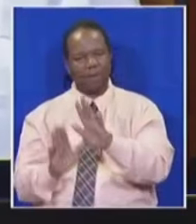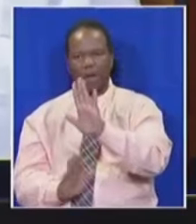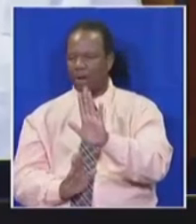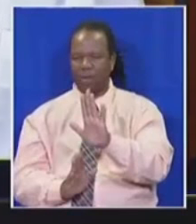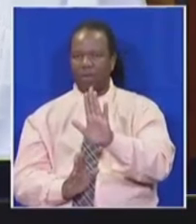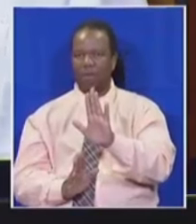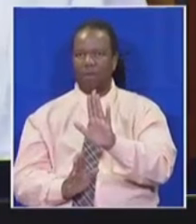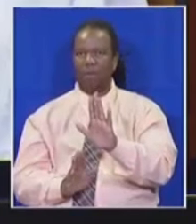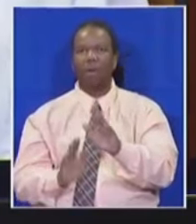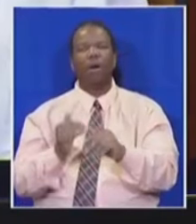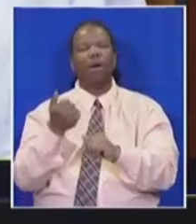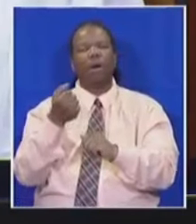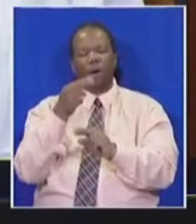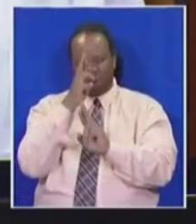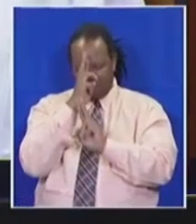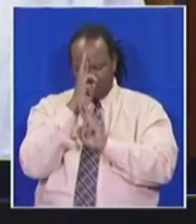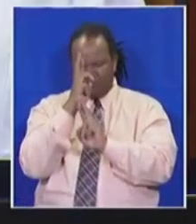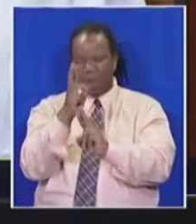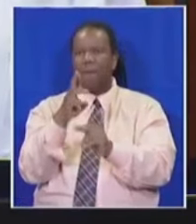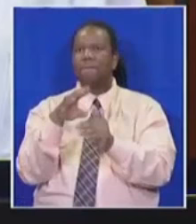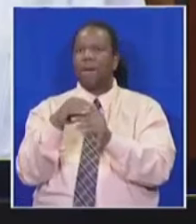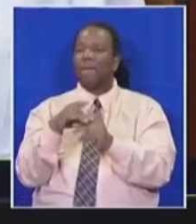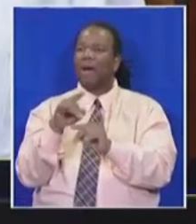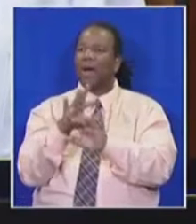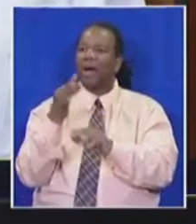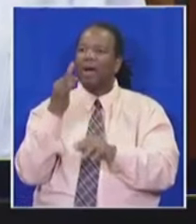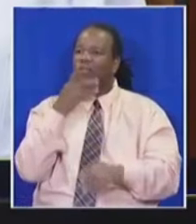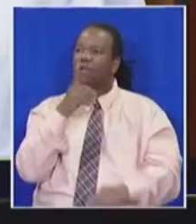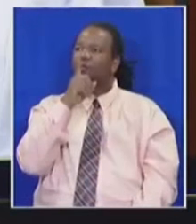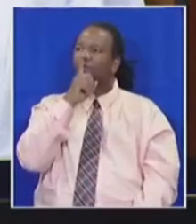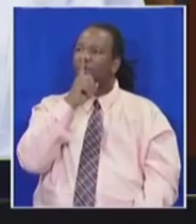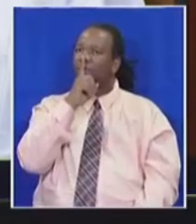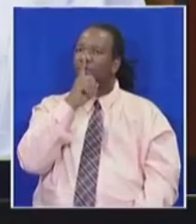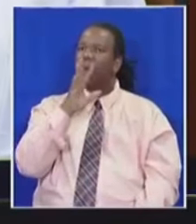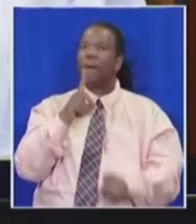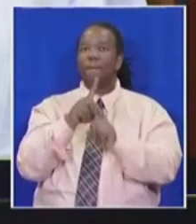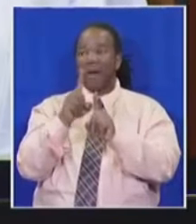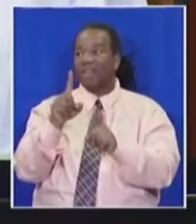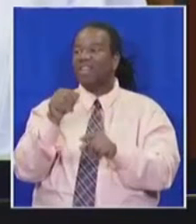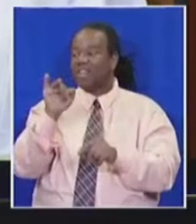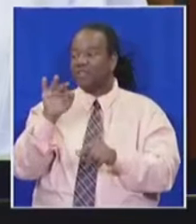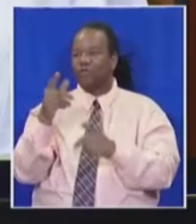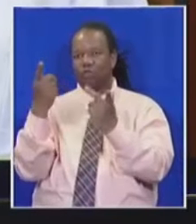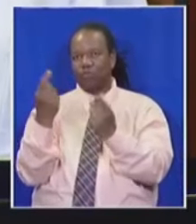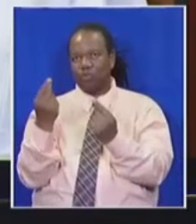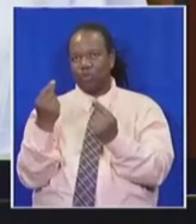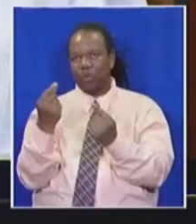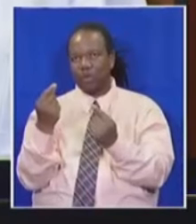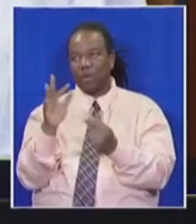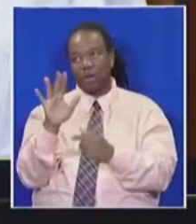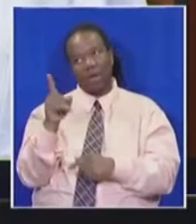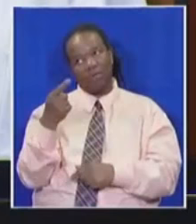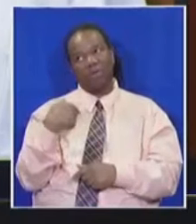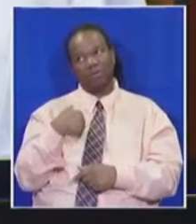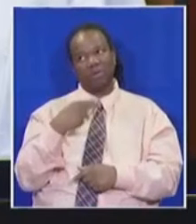Honourable Member, I've warned you before that you mustn't scream. I will not tolerate it. If you do it again, it's not going to be nice.